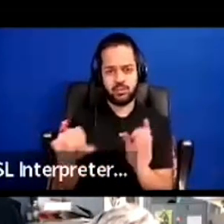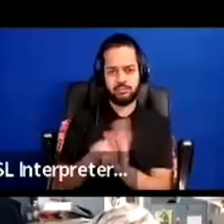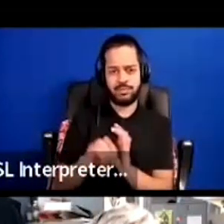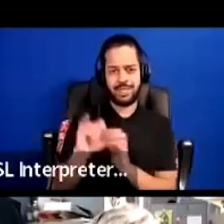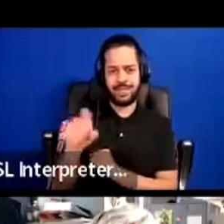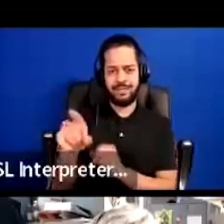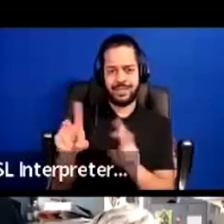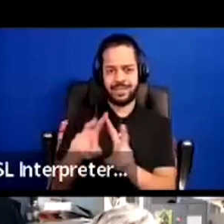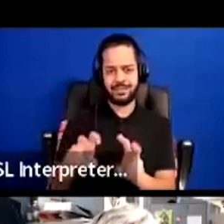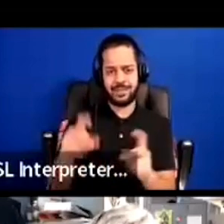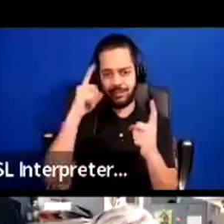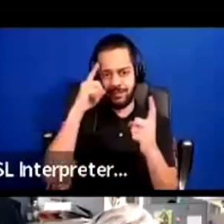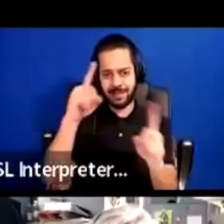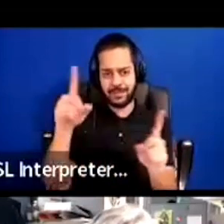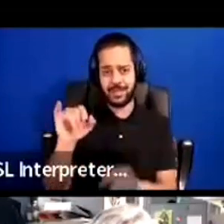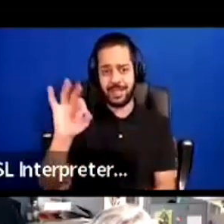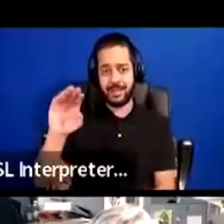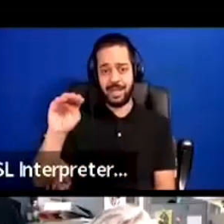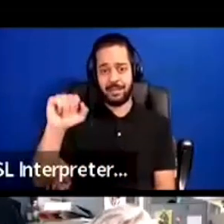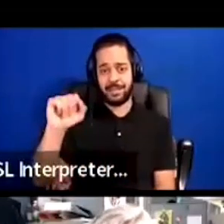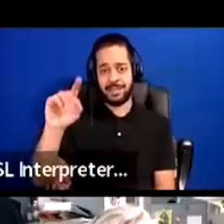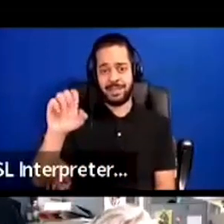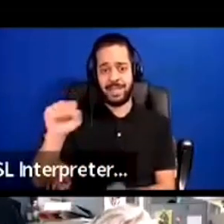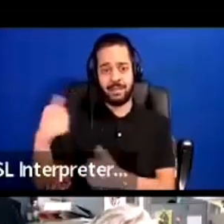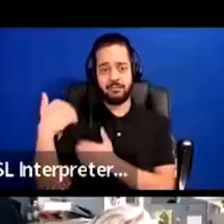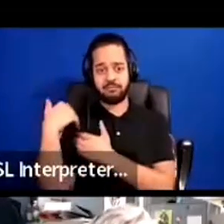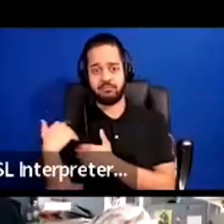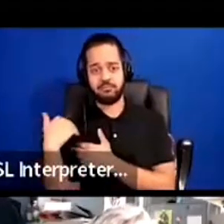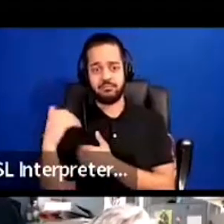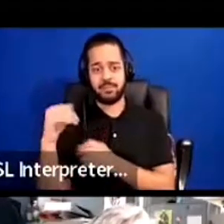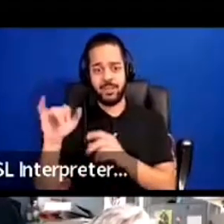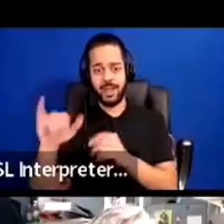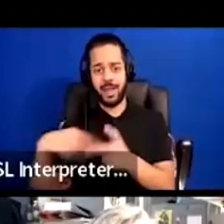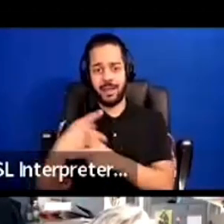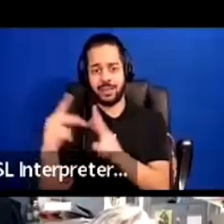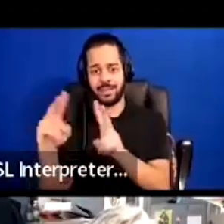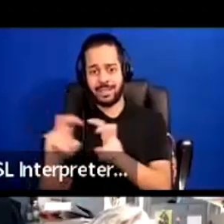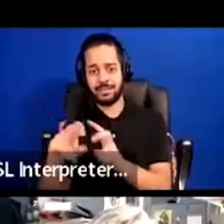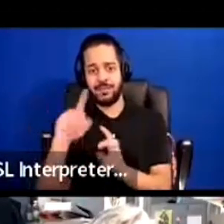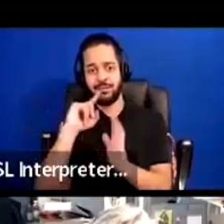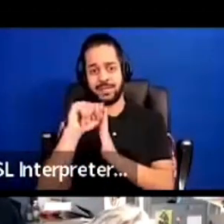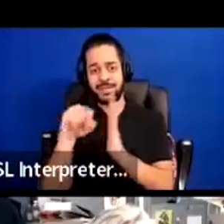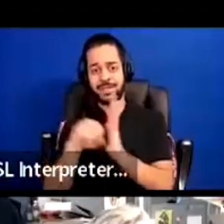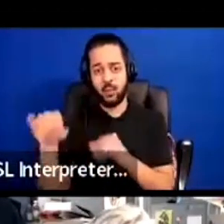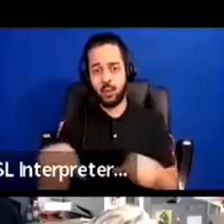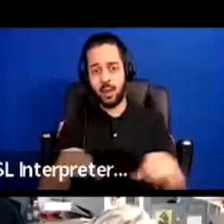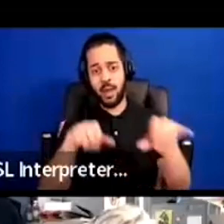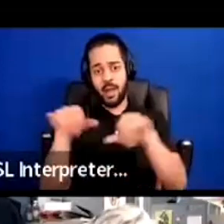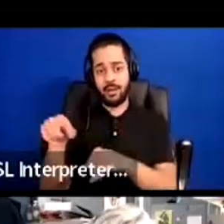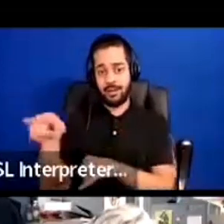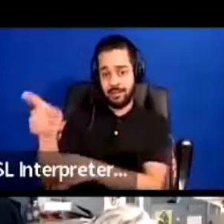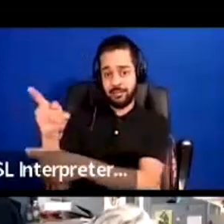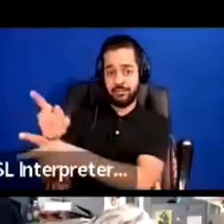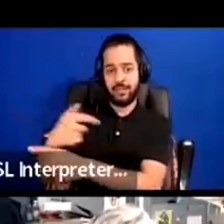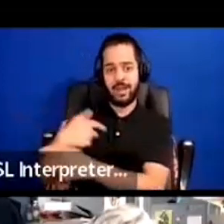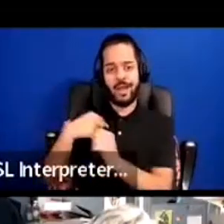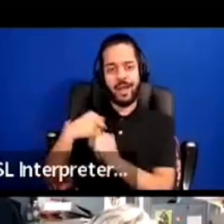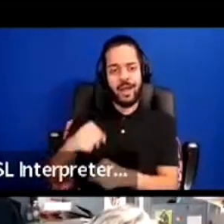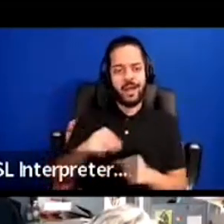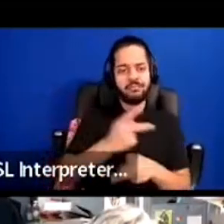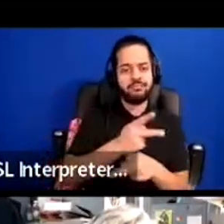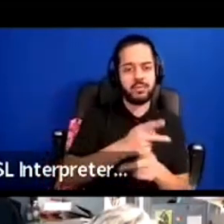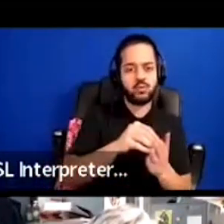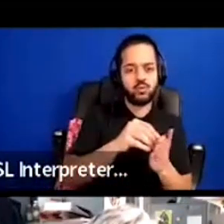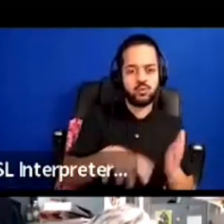the MSD could work to shoulder some of these assessments using like assessments across the state, that allows us to do more digging with the students and working with